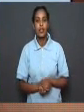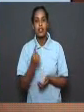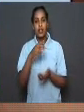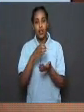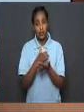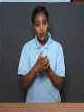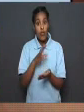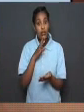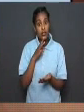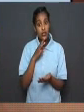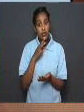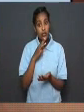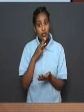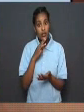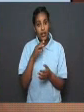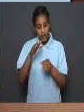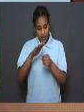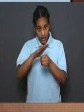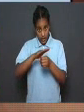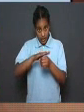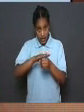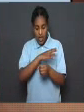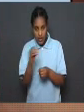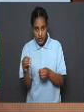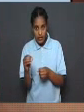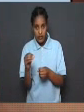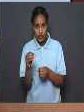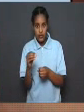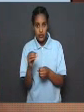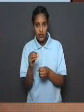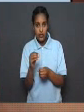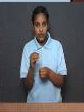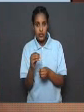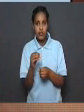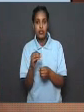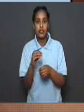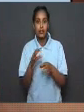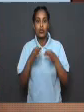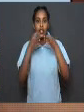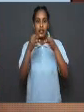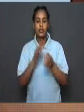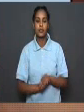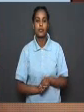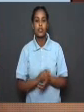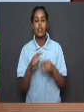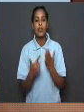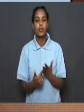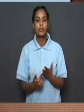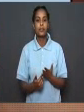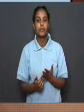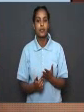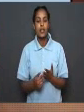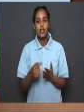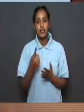glass of water would have a lid and it would be insulated. Therefore,